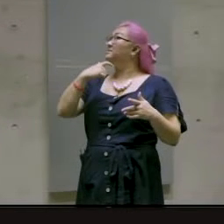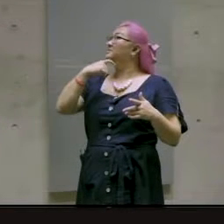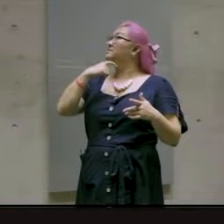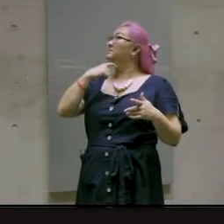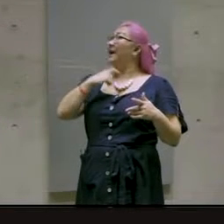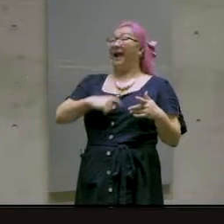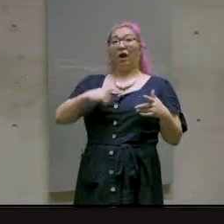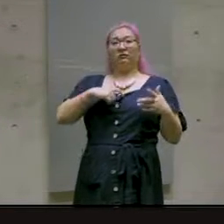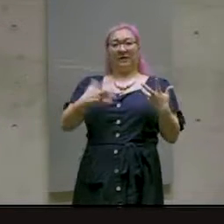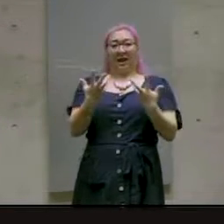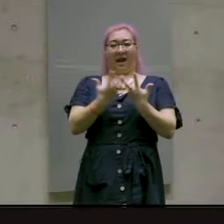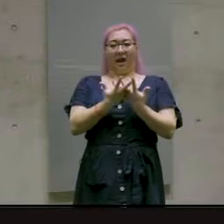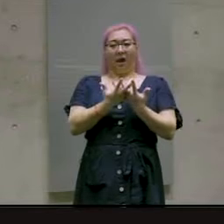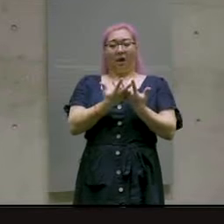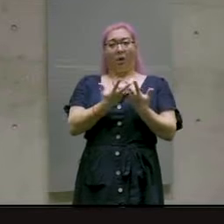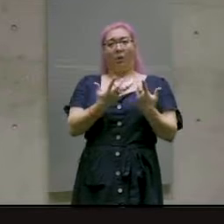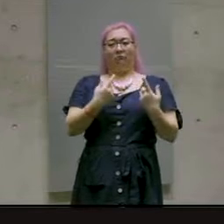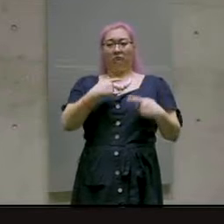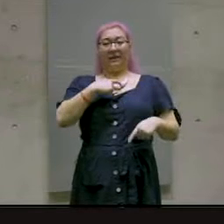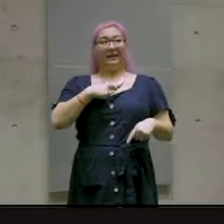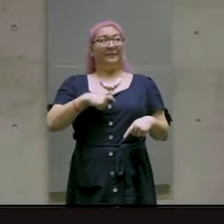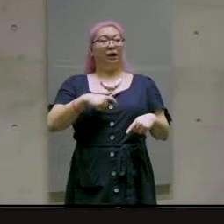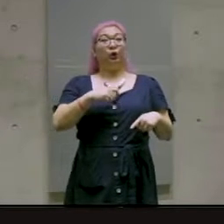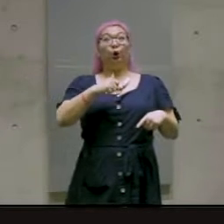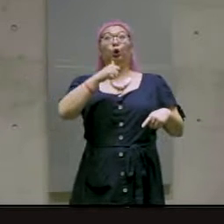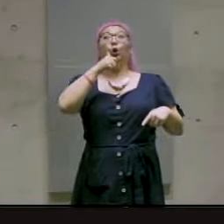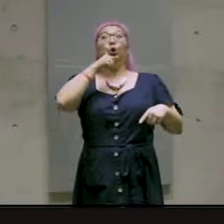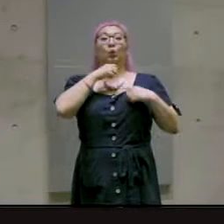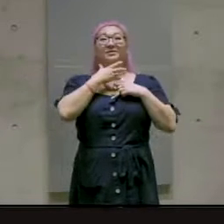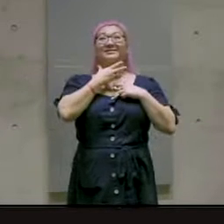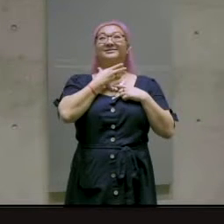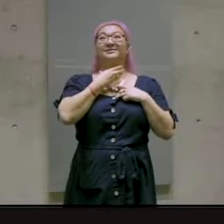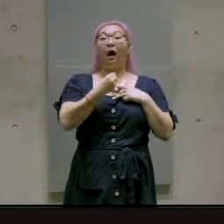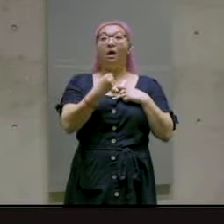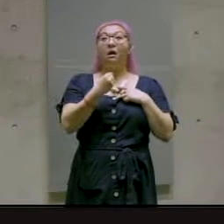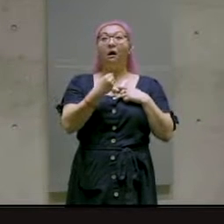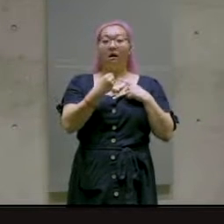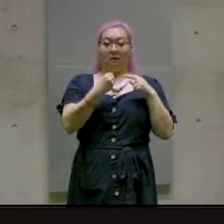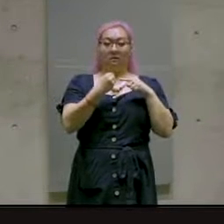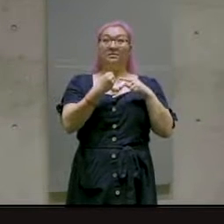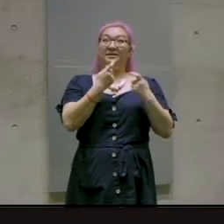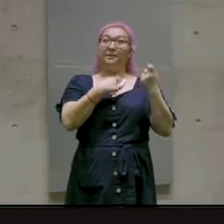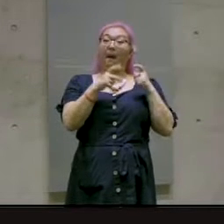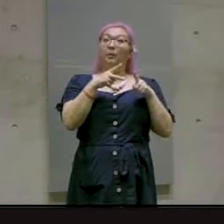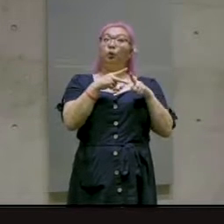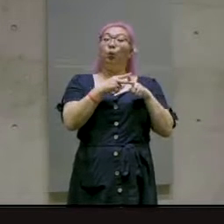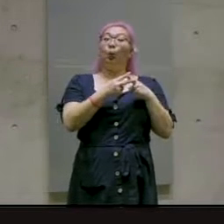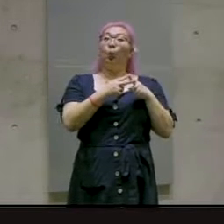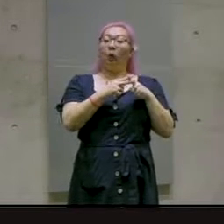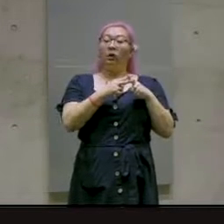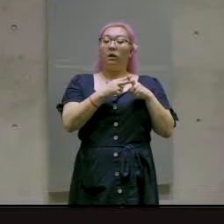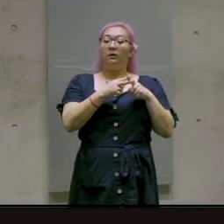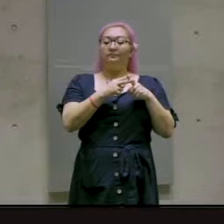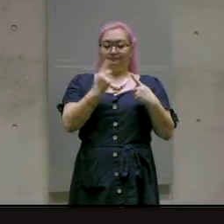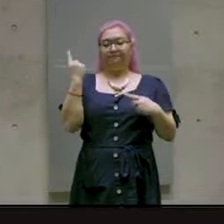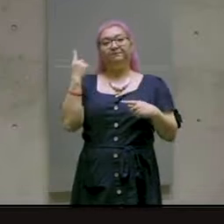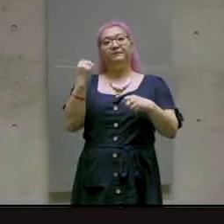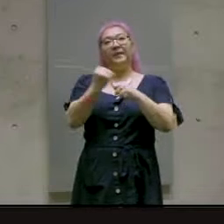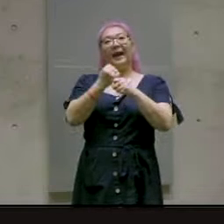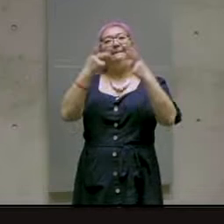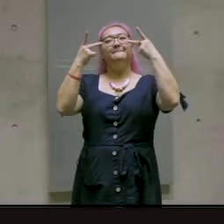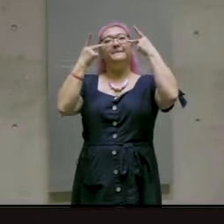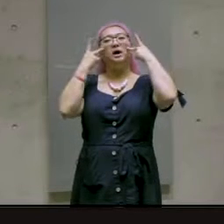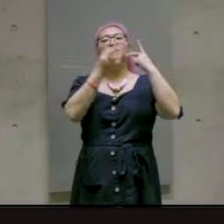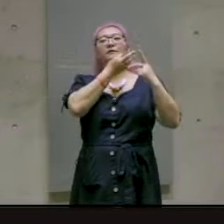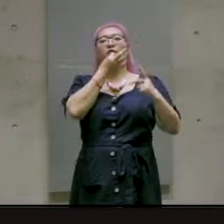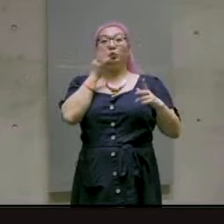games might shape what there is room for. In Mask of the Rose, from the outset where you're being asked those questions, the player's kind